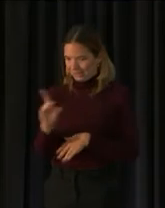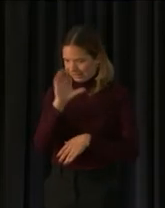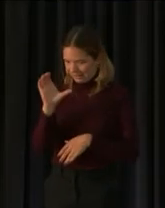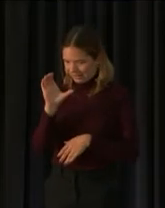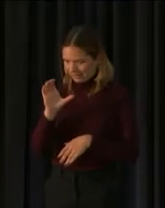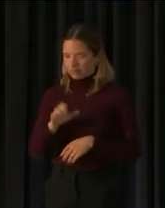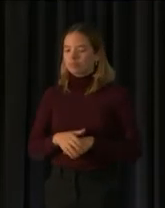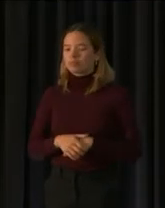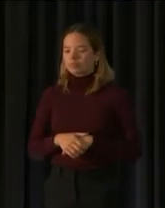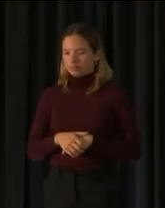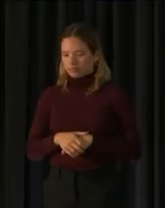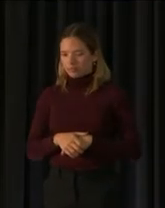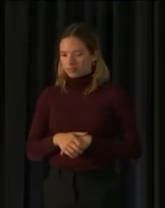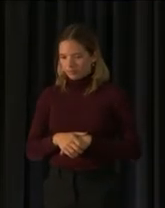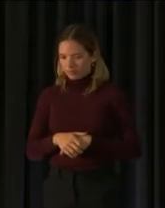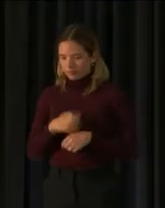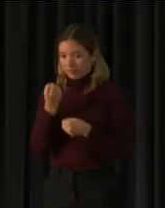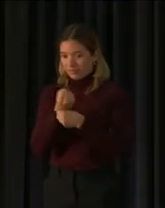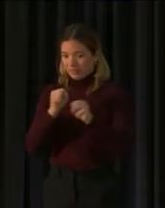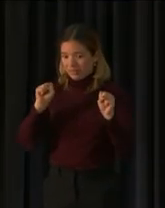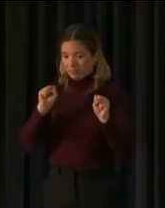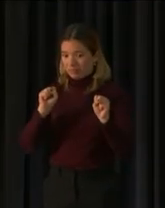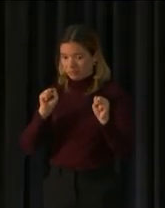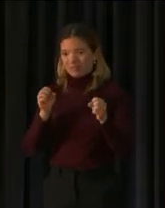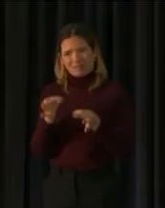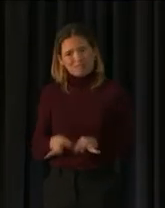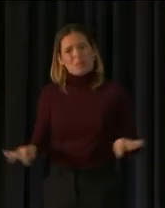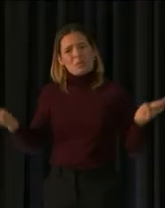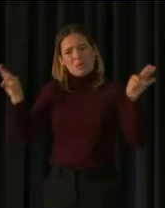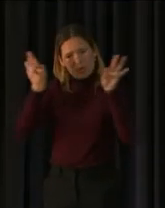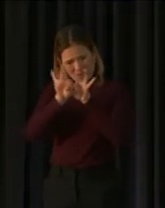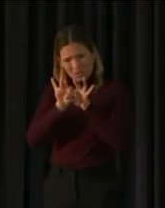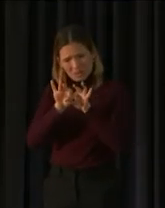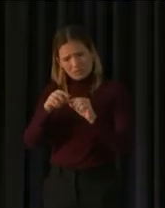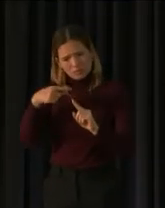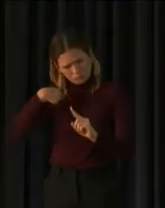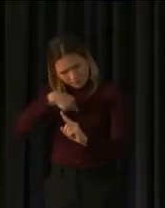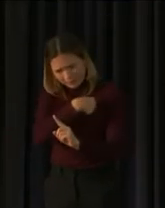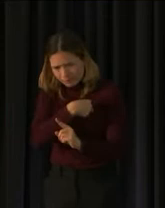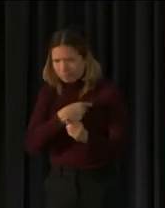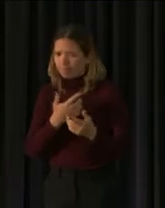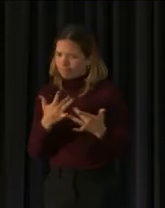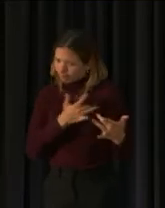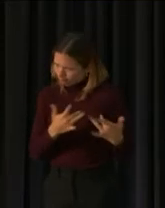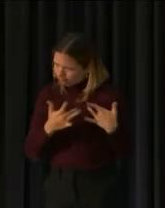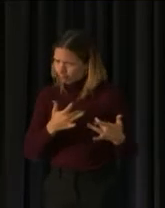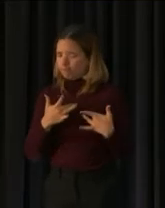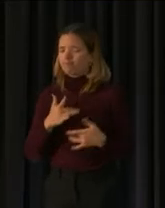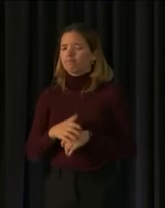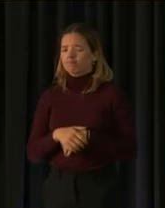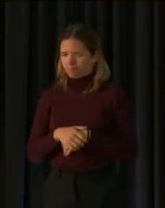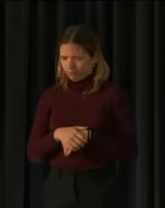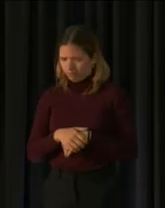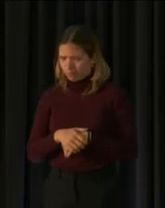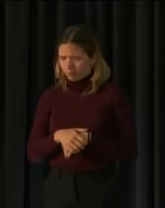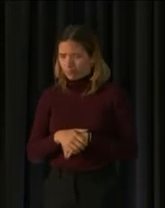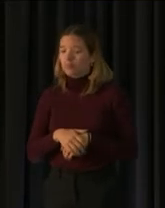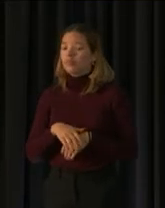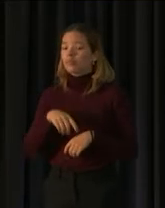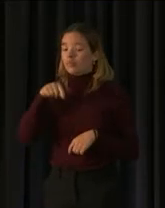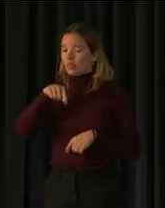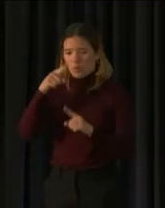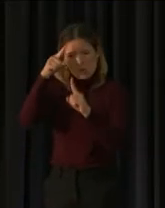this commitment to you. DCPS has a mitigating strategy around COVID-19 that is built on 3 key